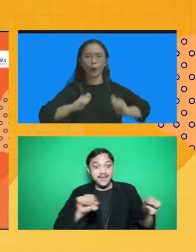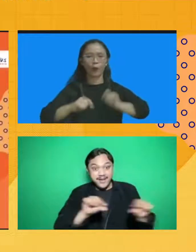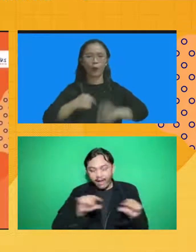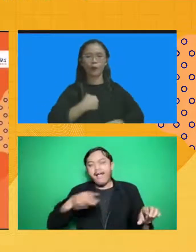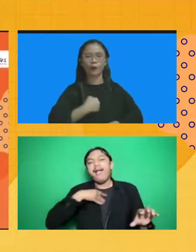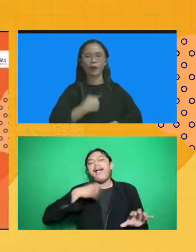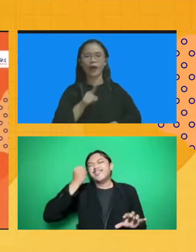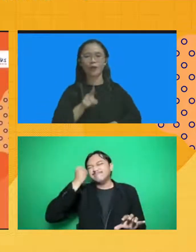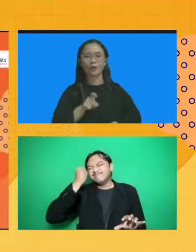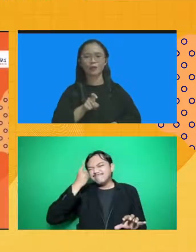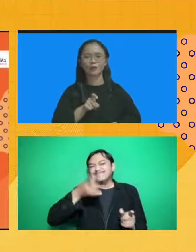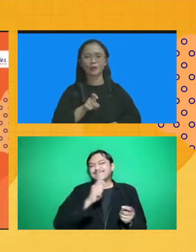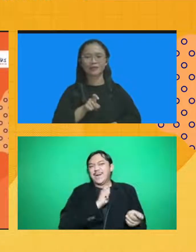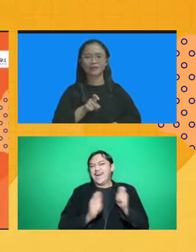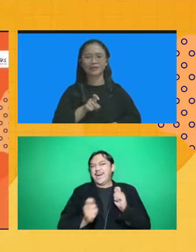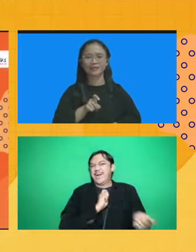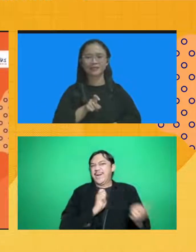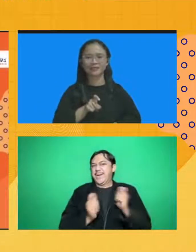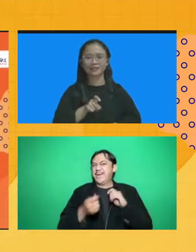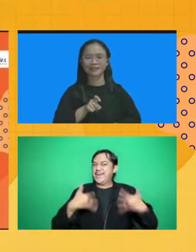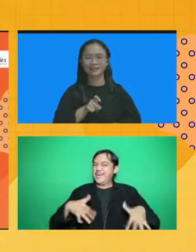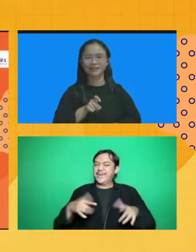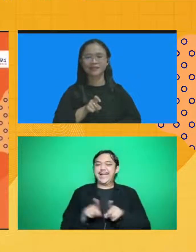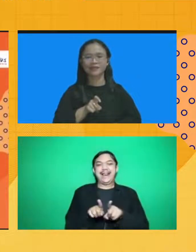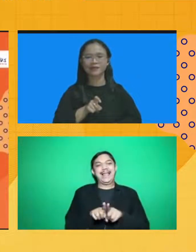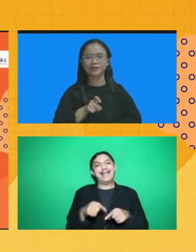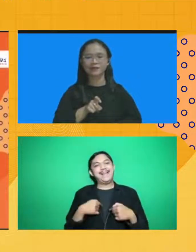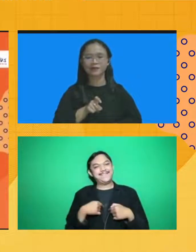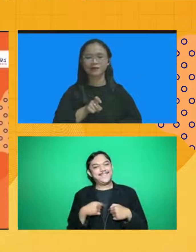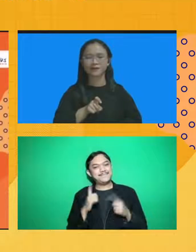Okay. So that's, yeah.